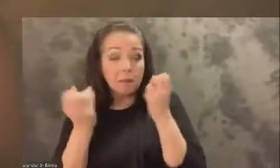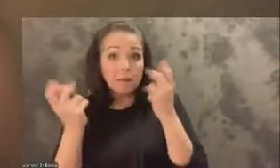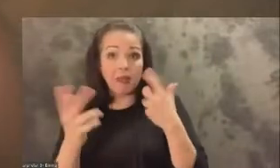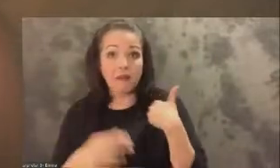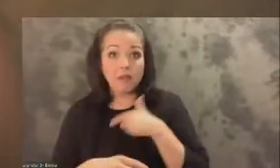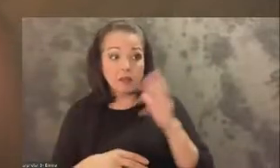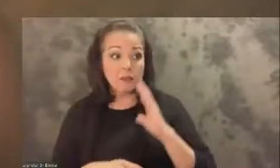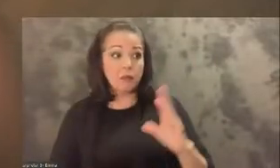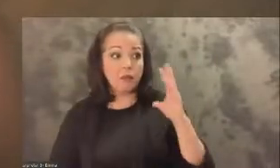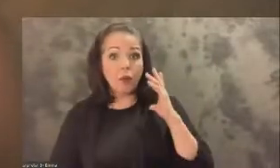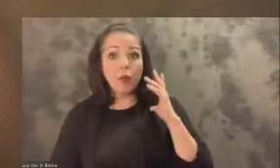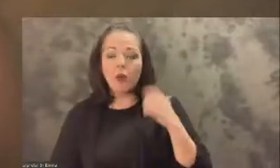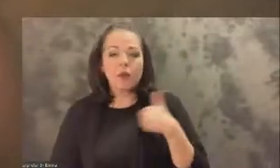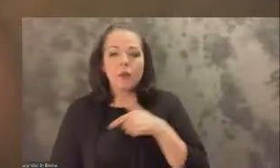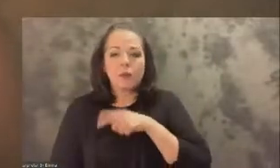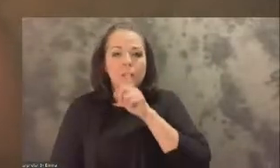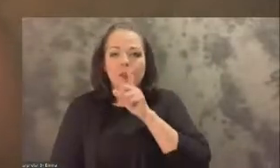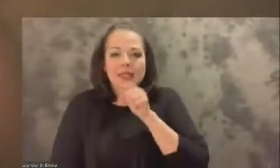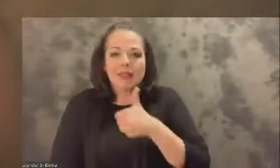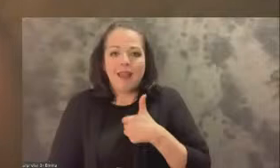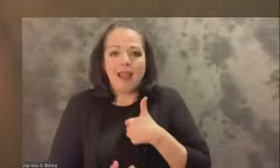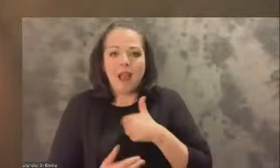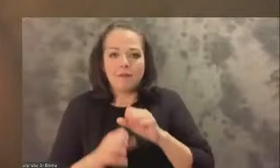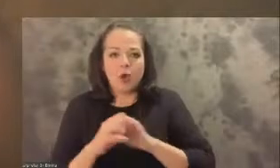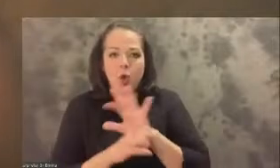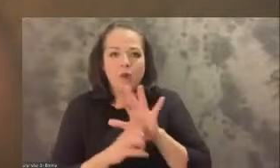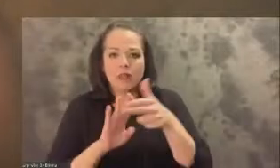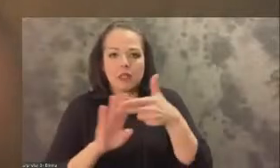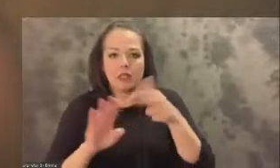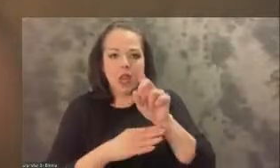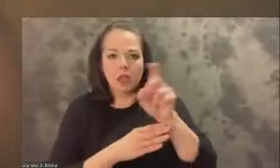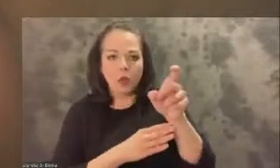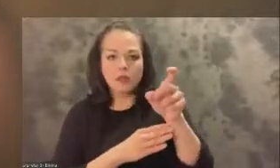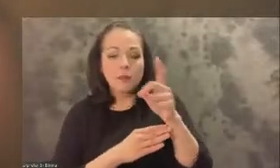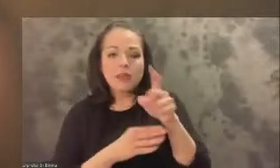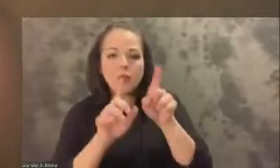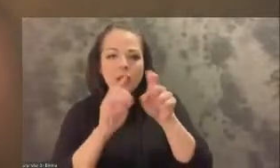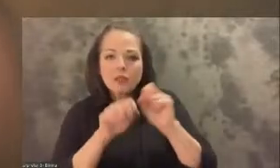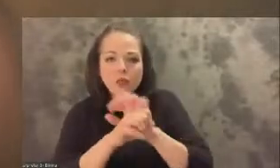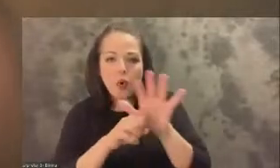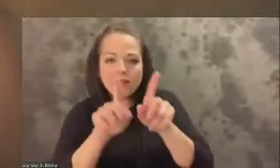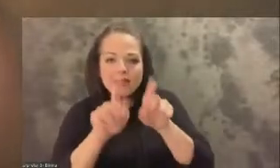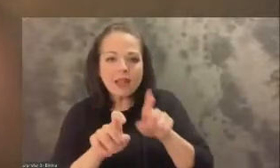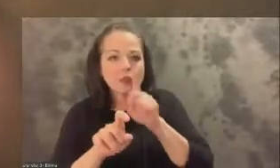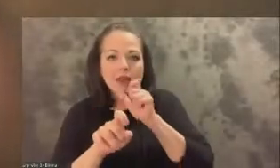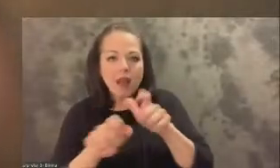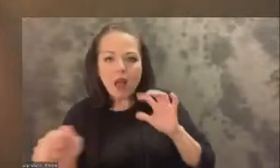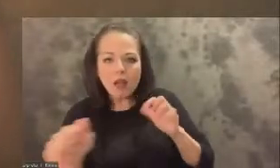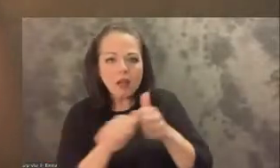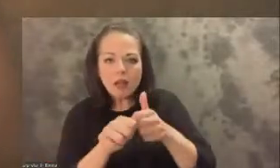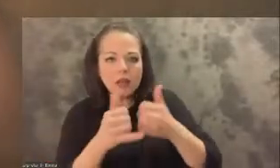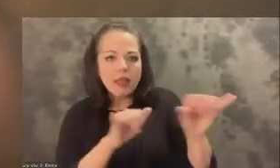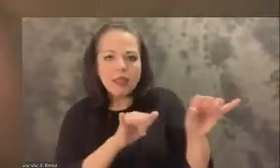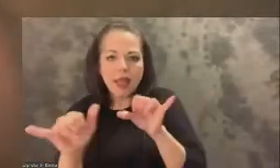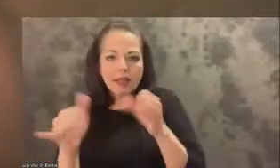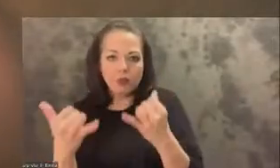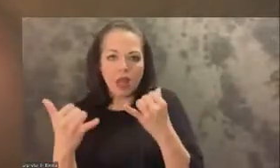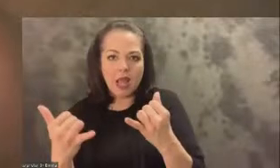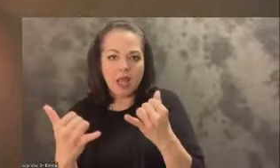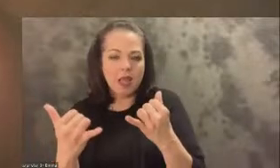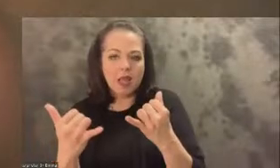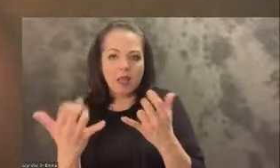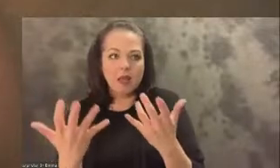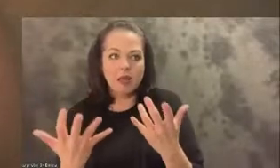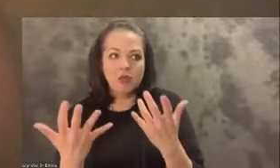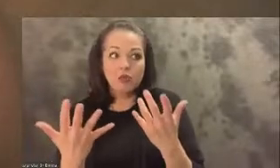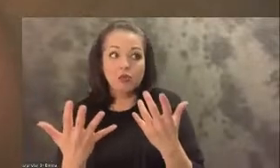on didn't have a COVID diagnosis because the COVID tests weren't up to par as they are today. So that's just